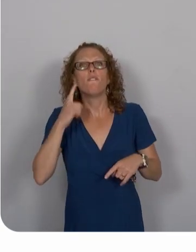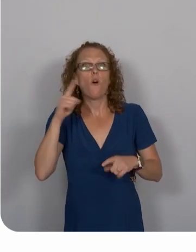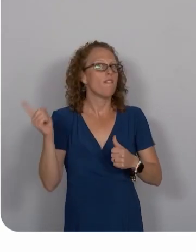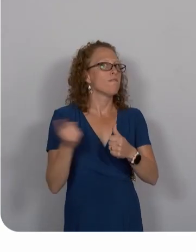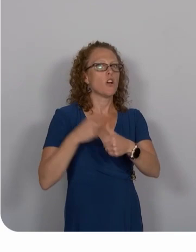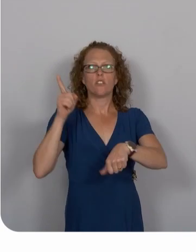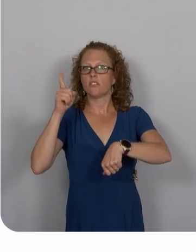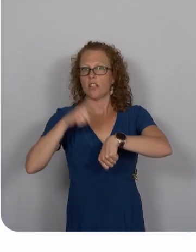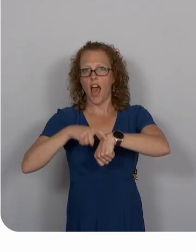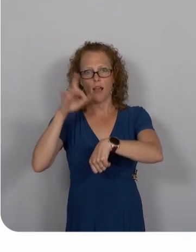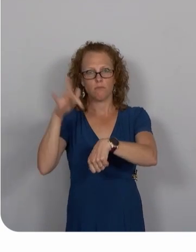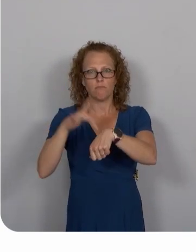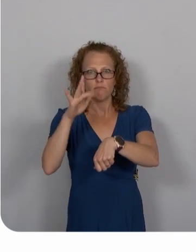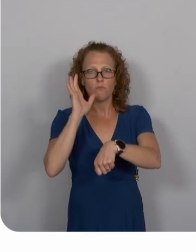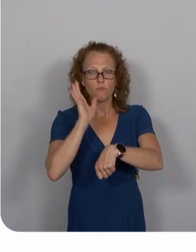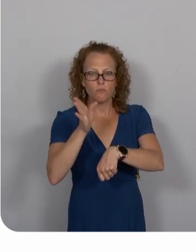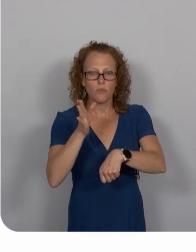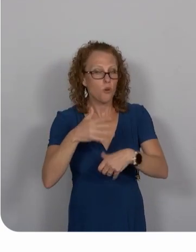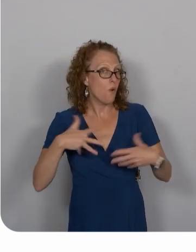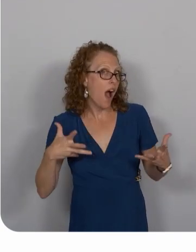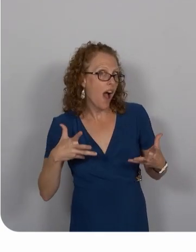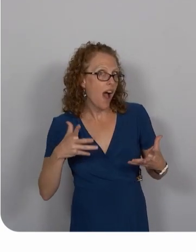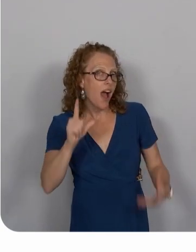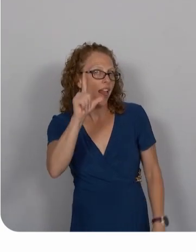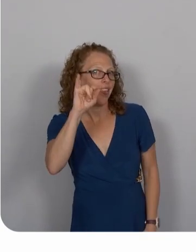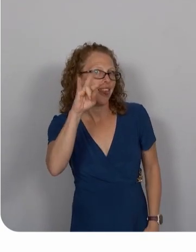ever. Live streaming.